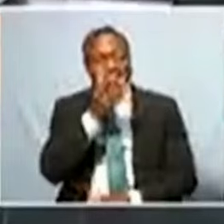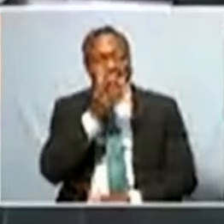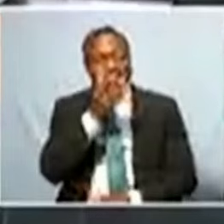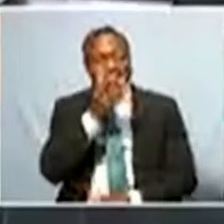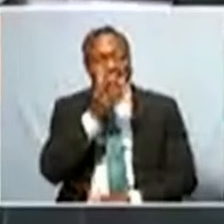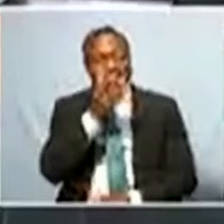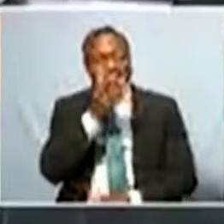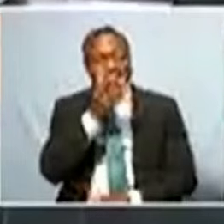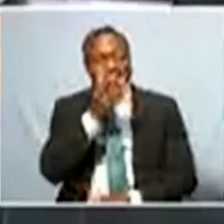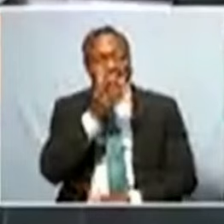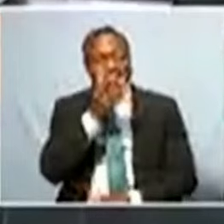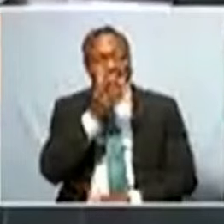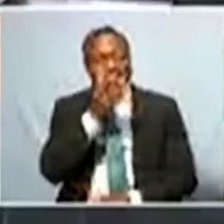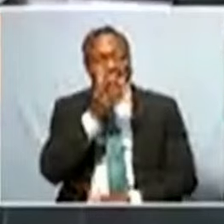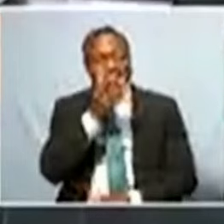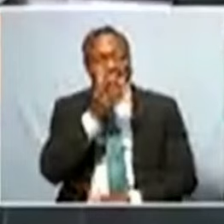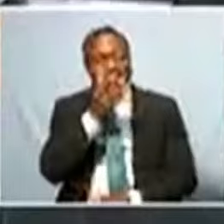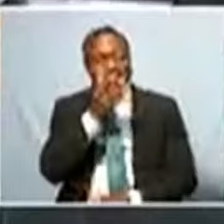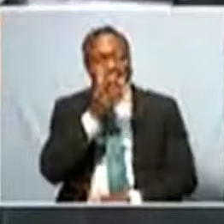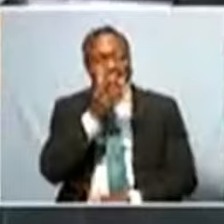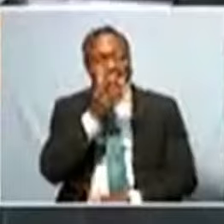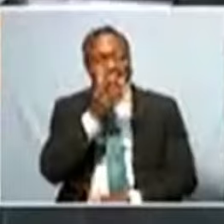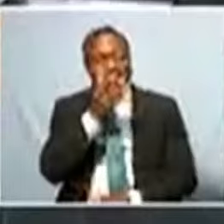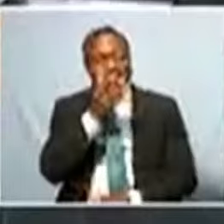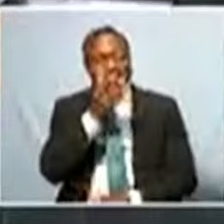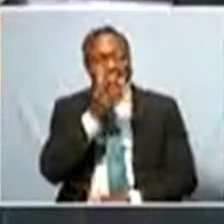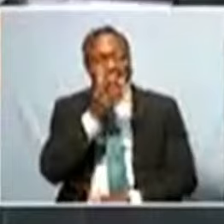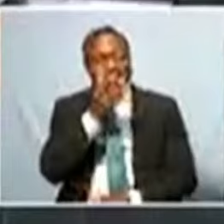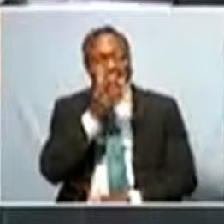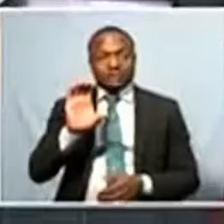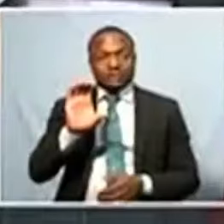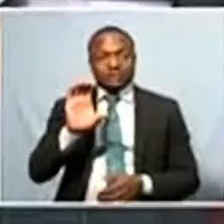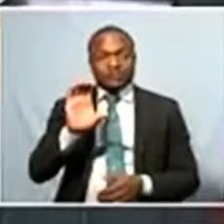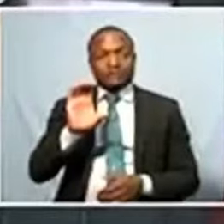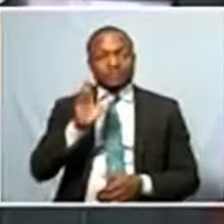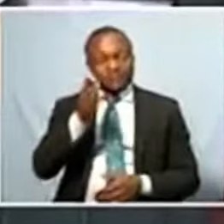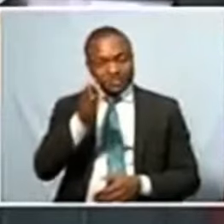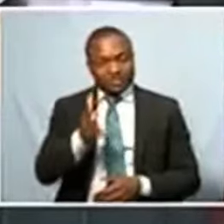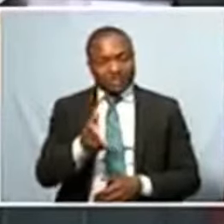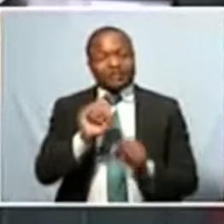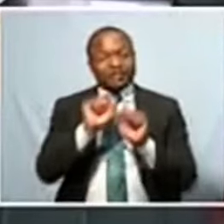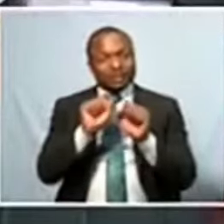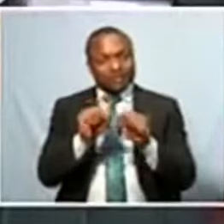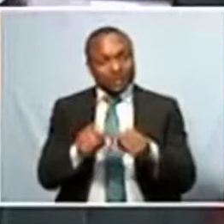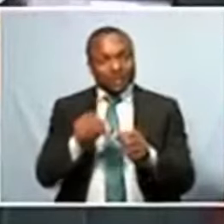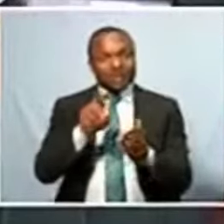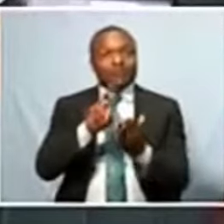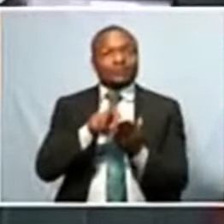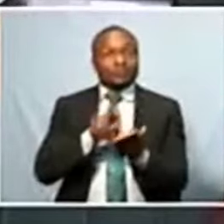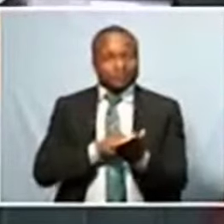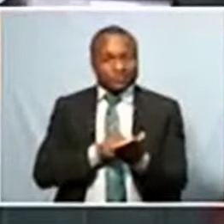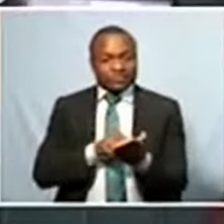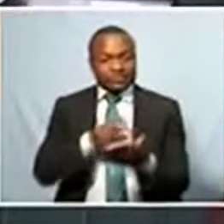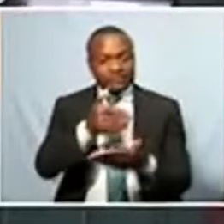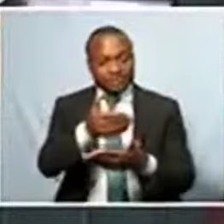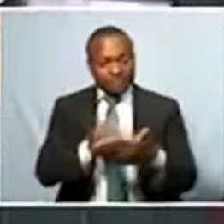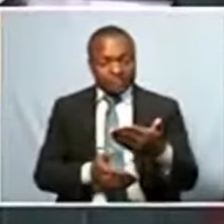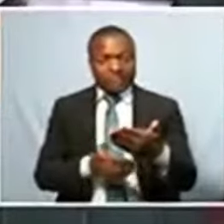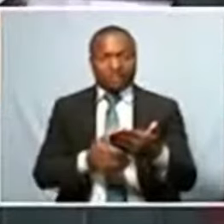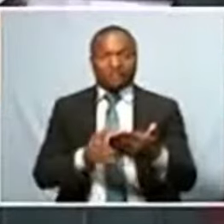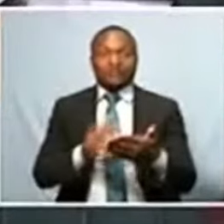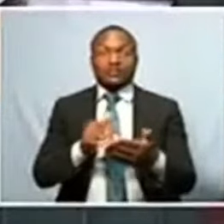Borders, we need to have so that they can report these